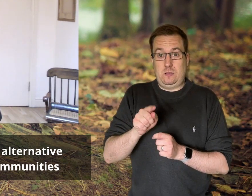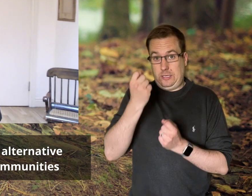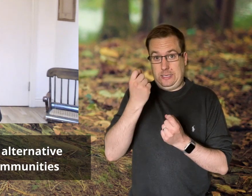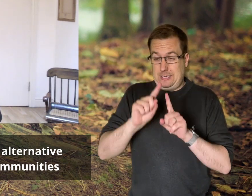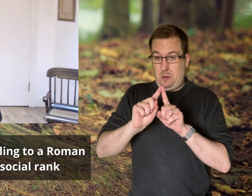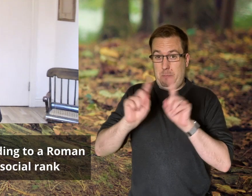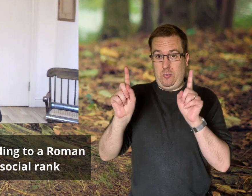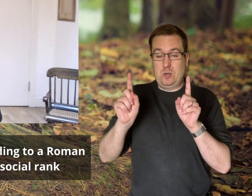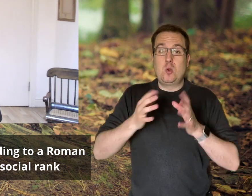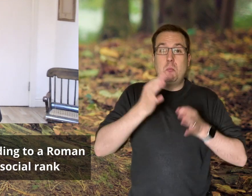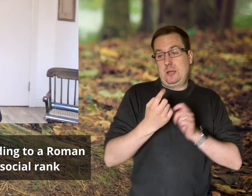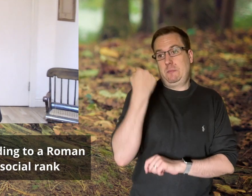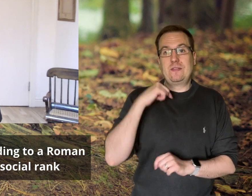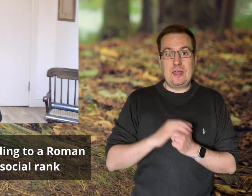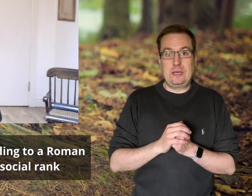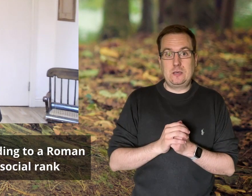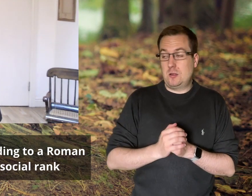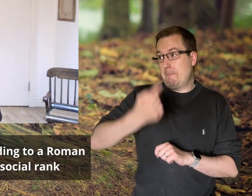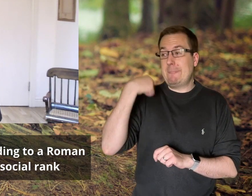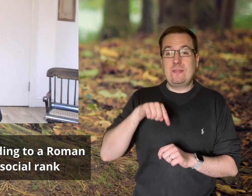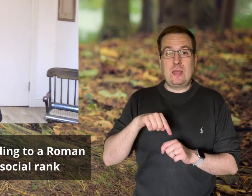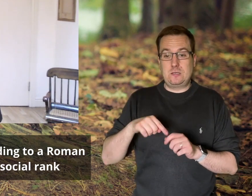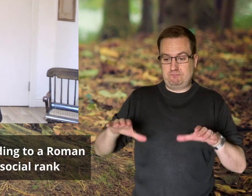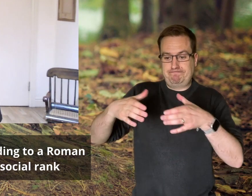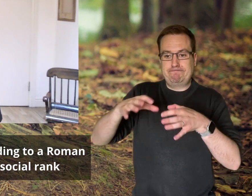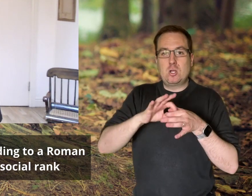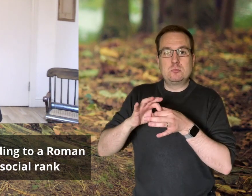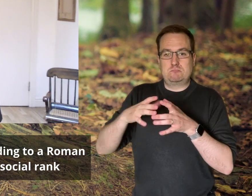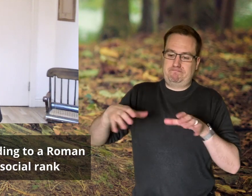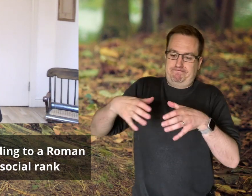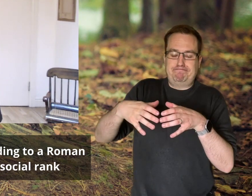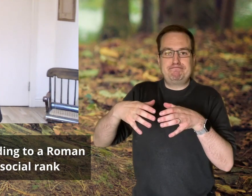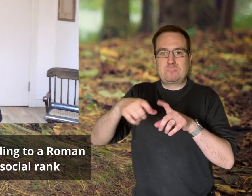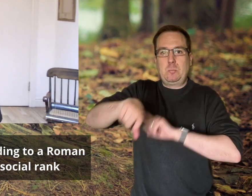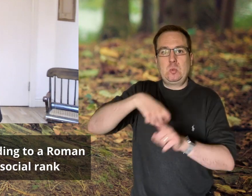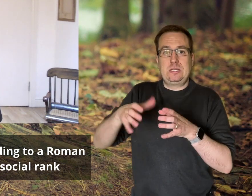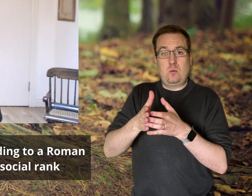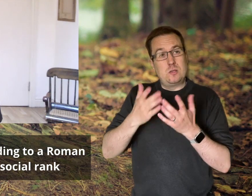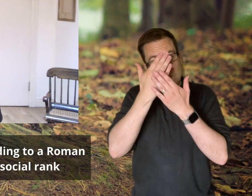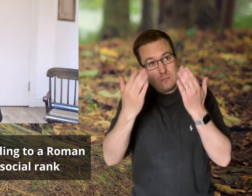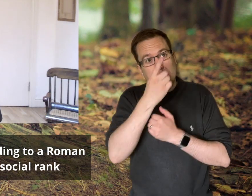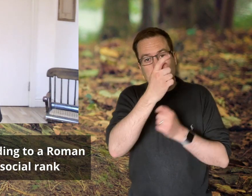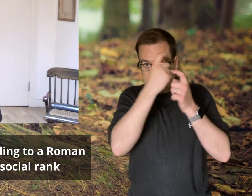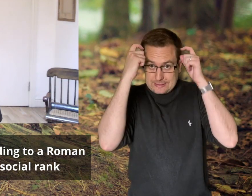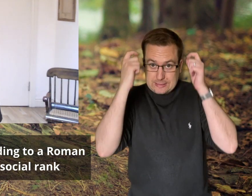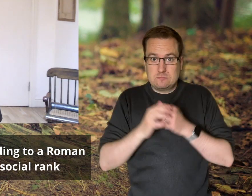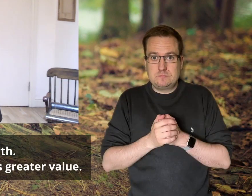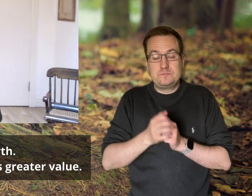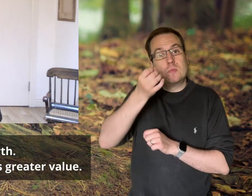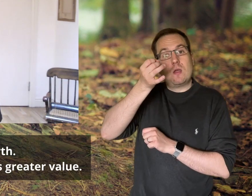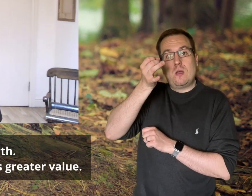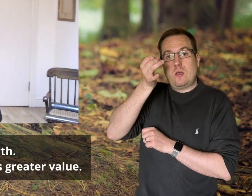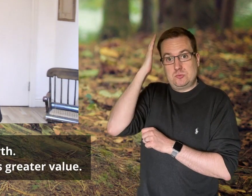which communities had Caesar at their head. According to a Roman political system, a person's social